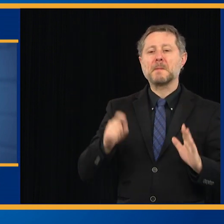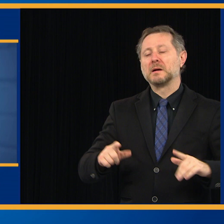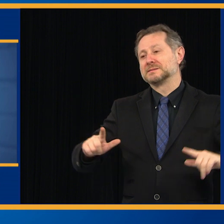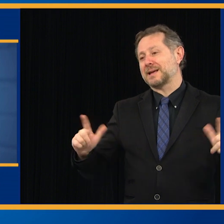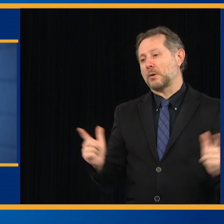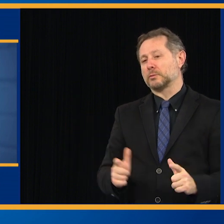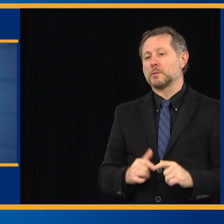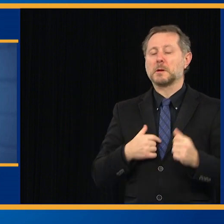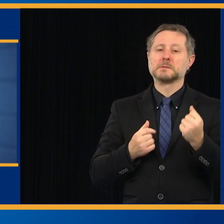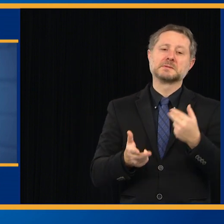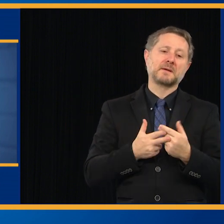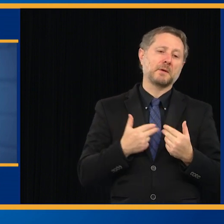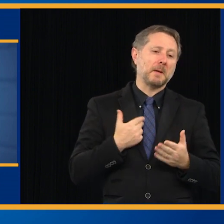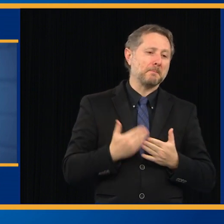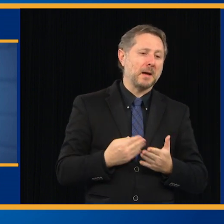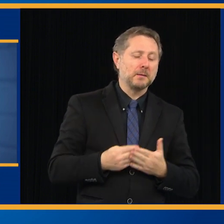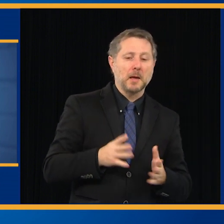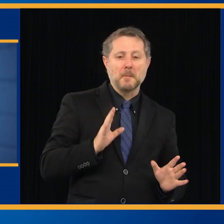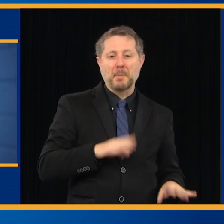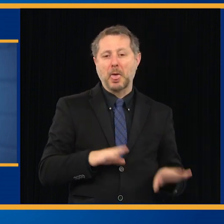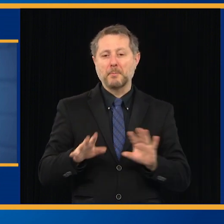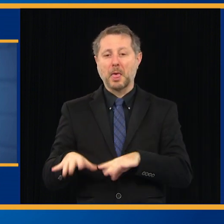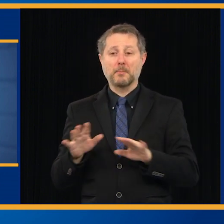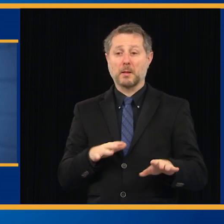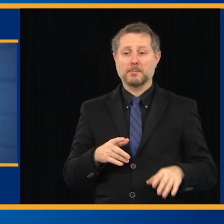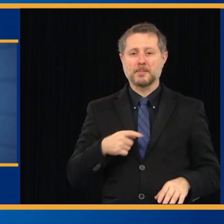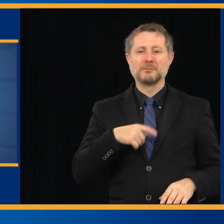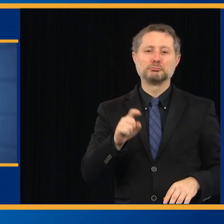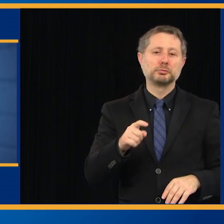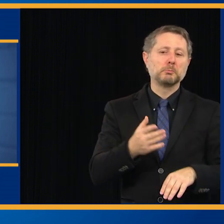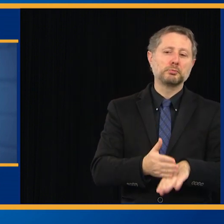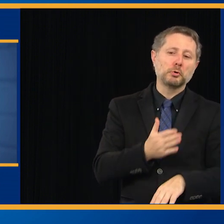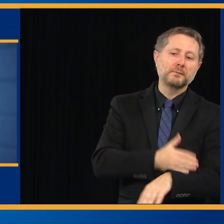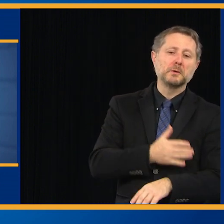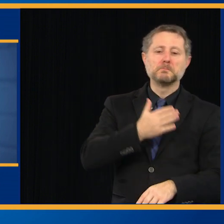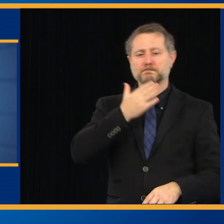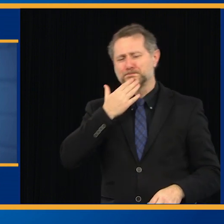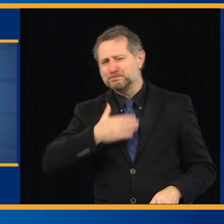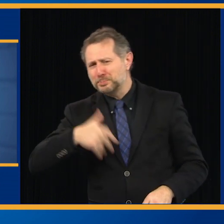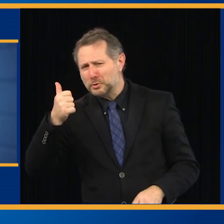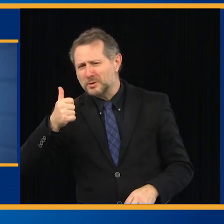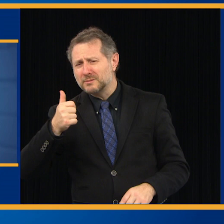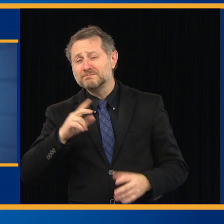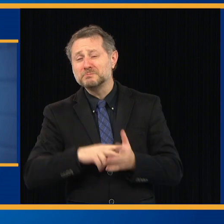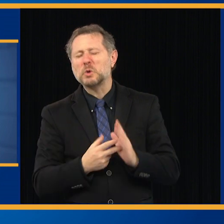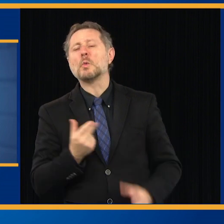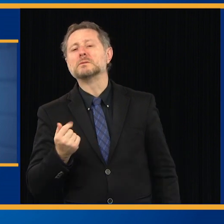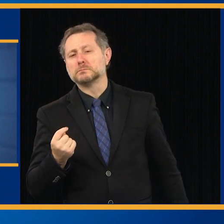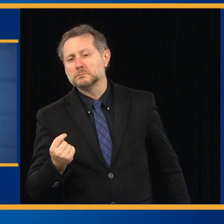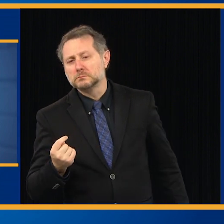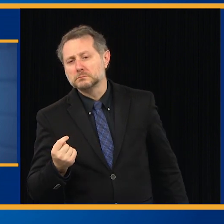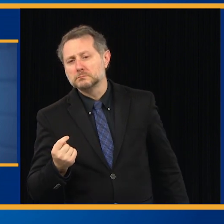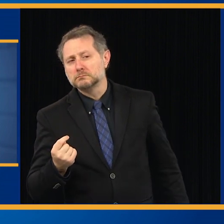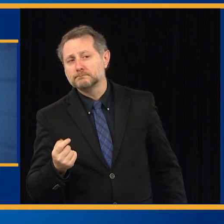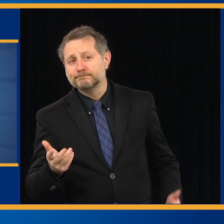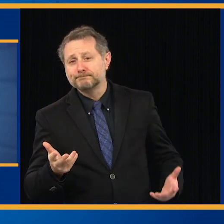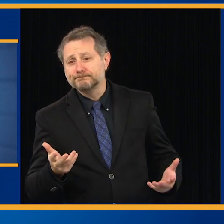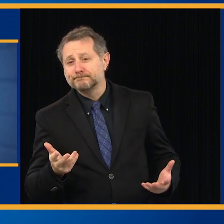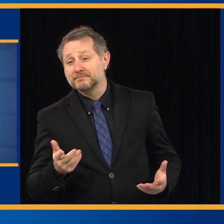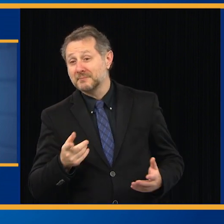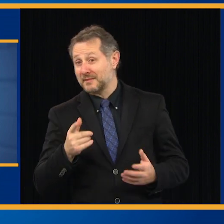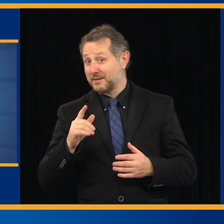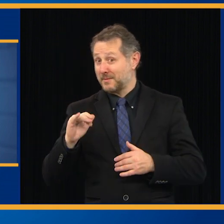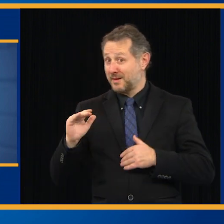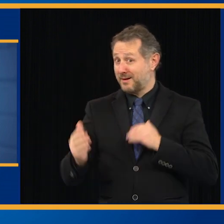period. We're going to right-size during this period. What does that mean? It means they're not going to